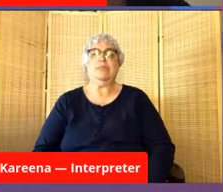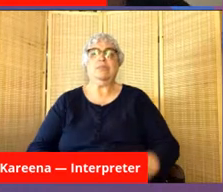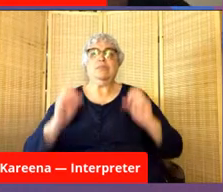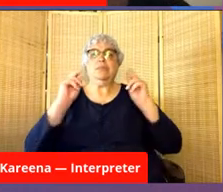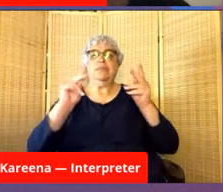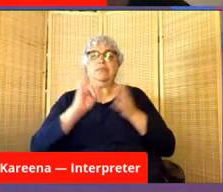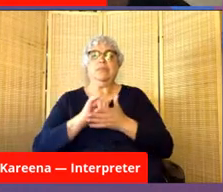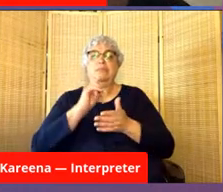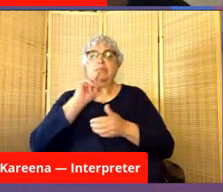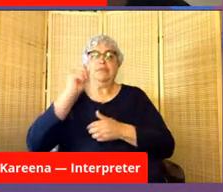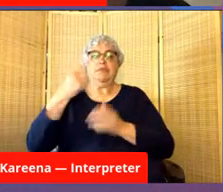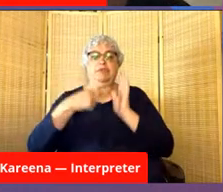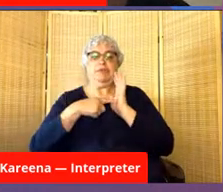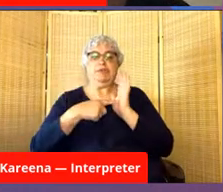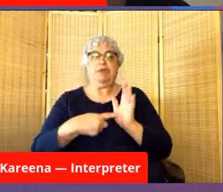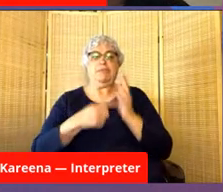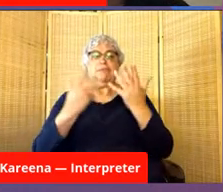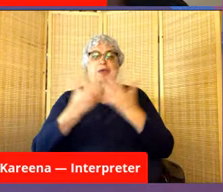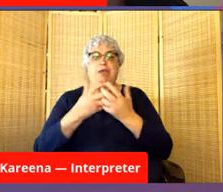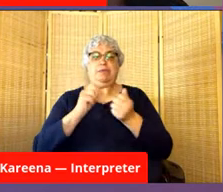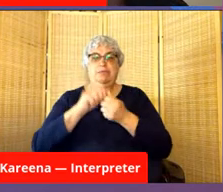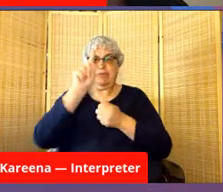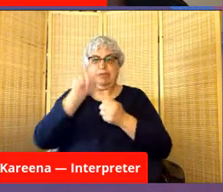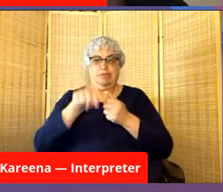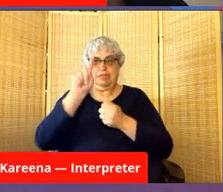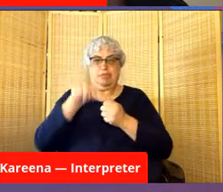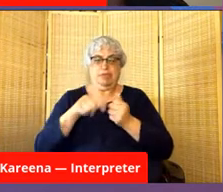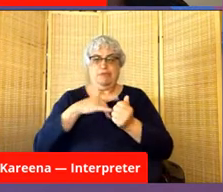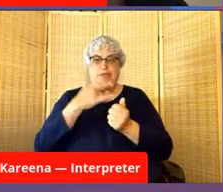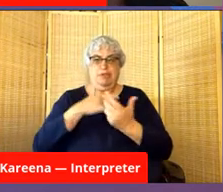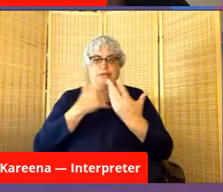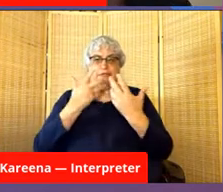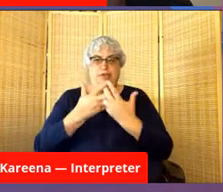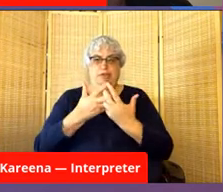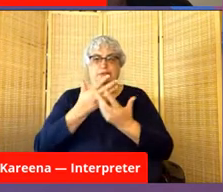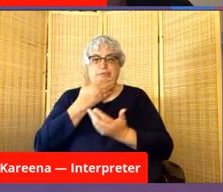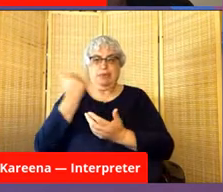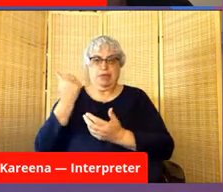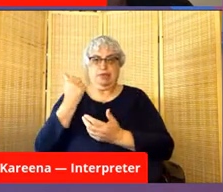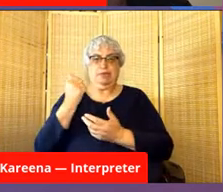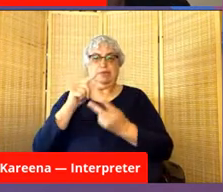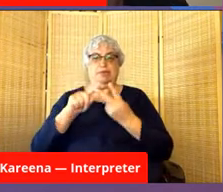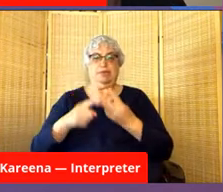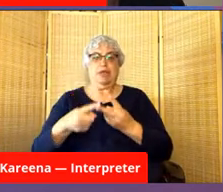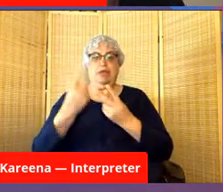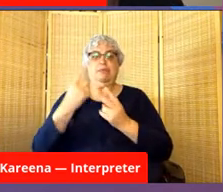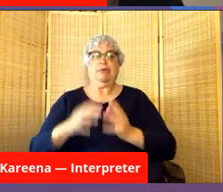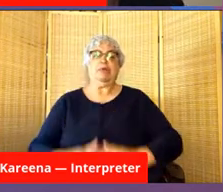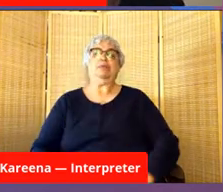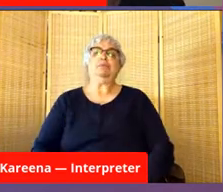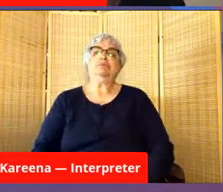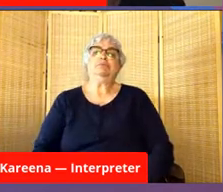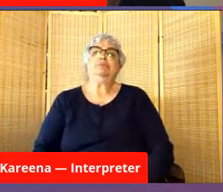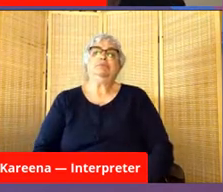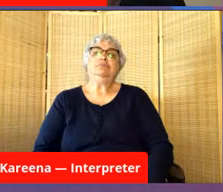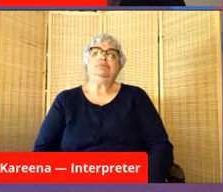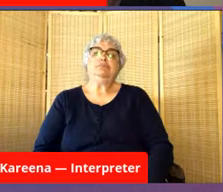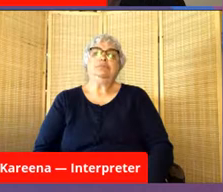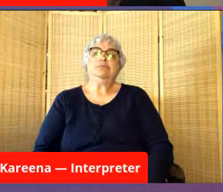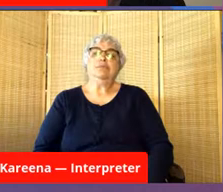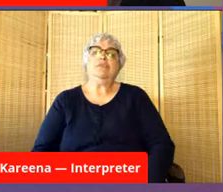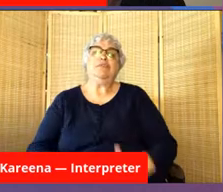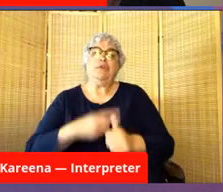Okay, so that was the first example. Match that with the type you feel fits best. Now let's try the second one.